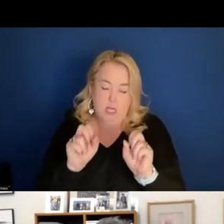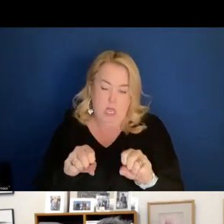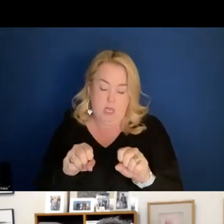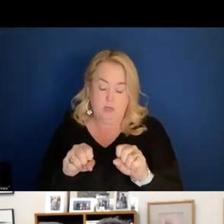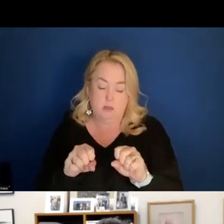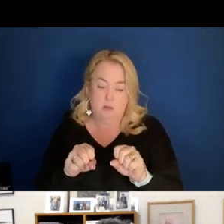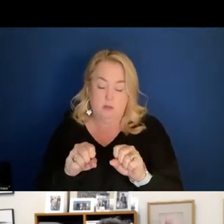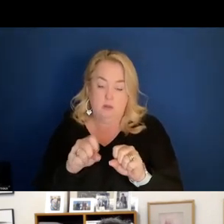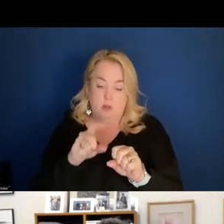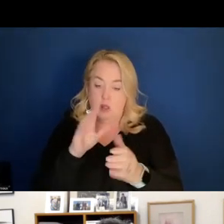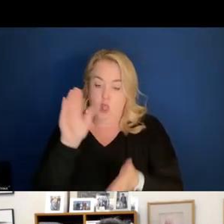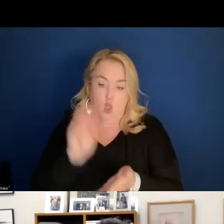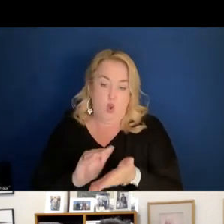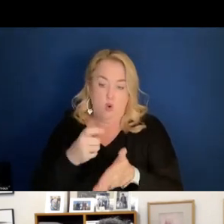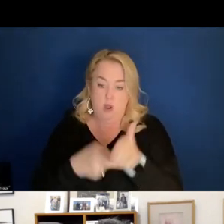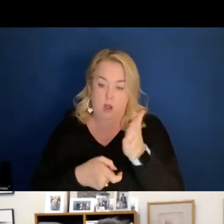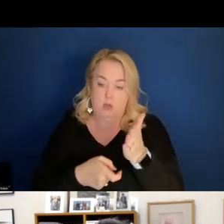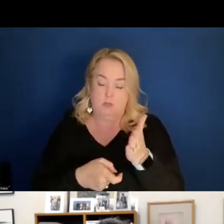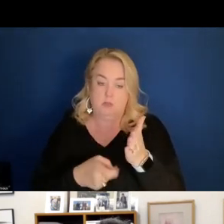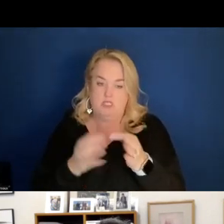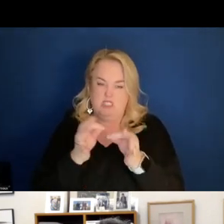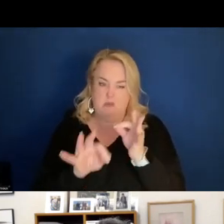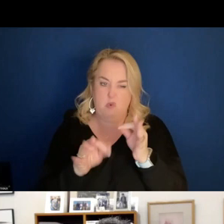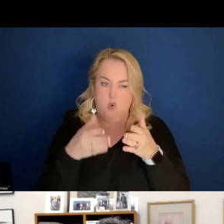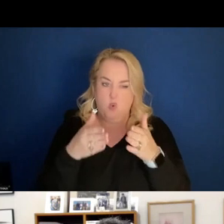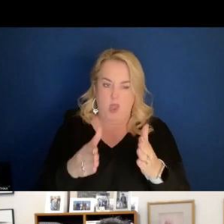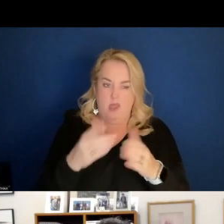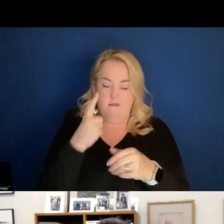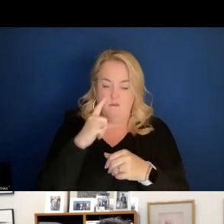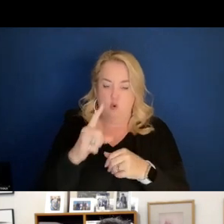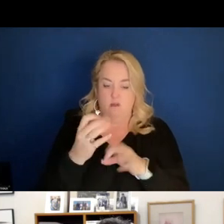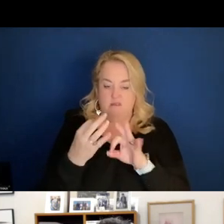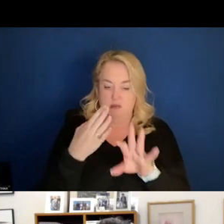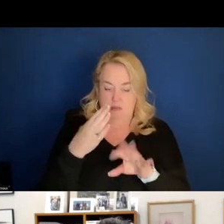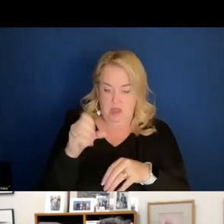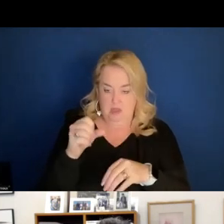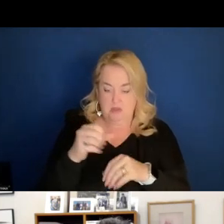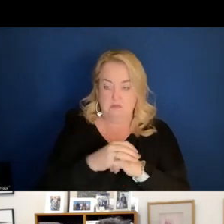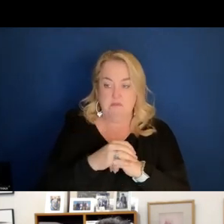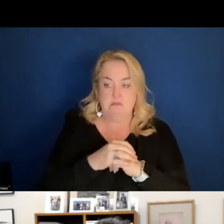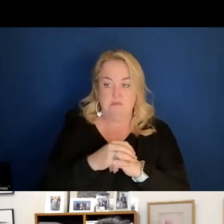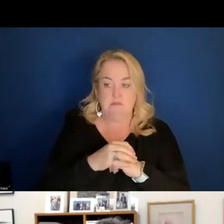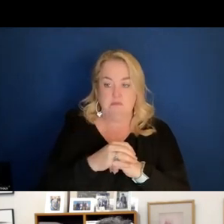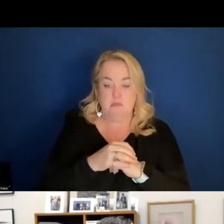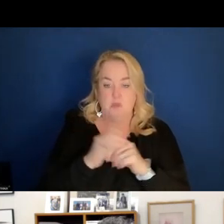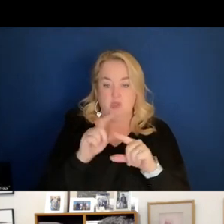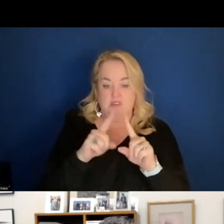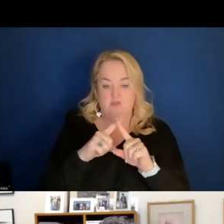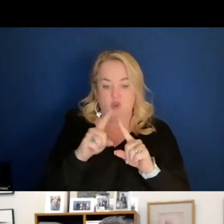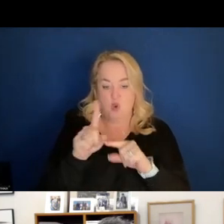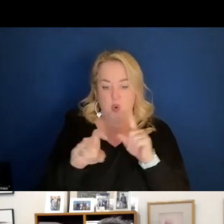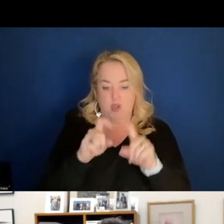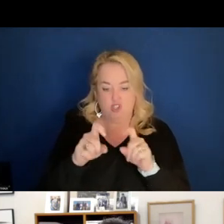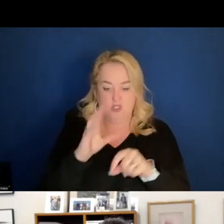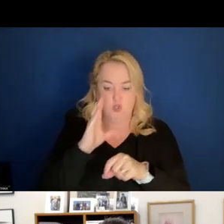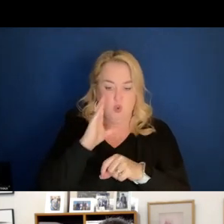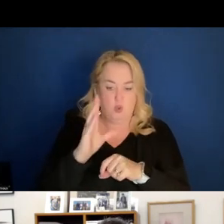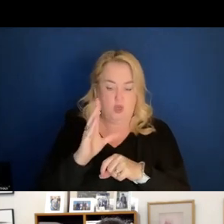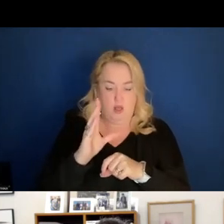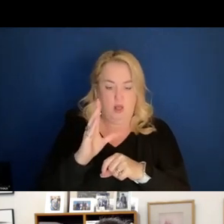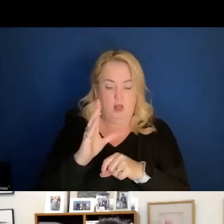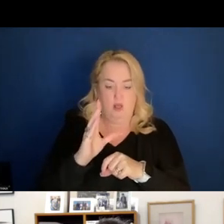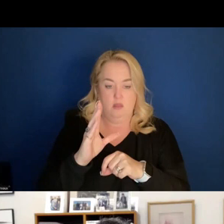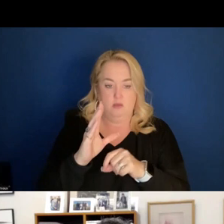very low cost and simple way of getting some feedback on questions that will inform how you market or how